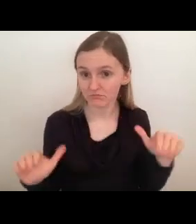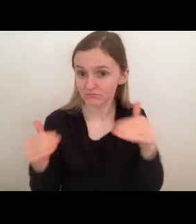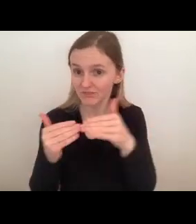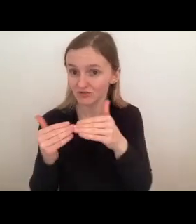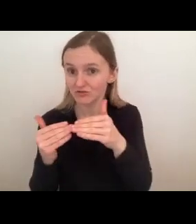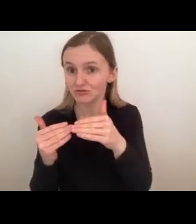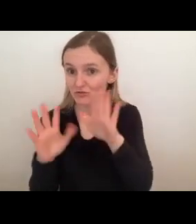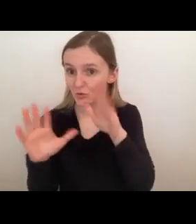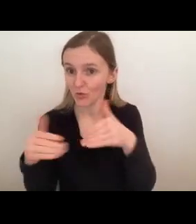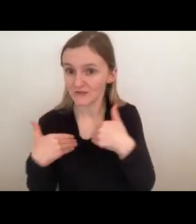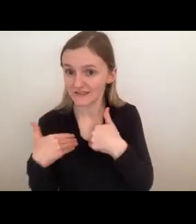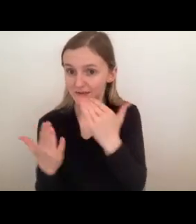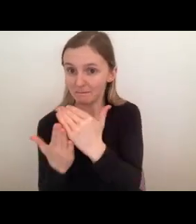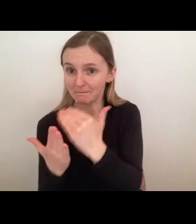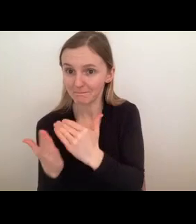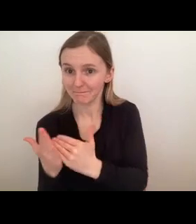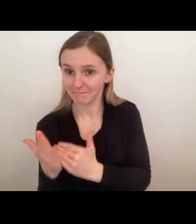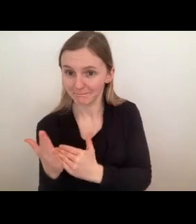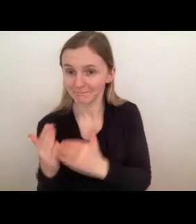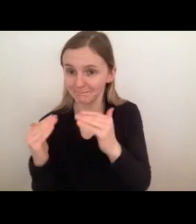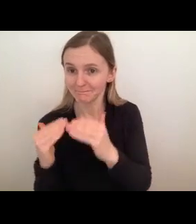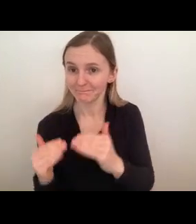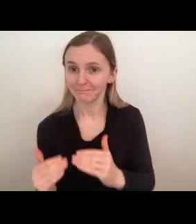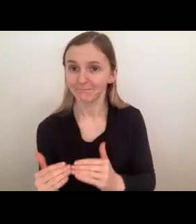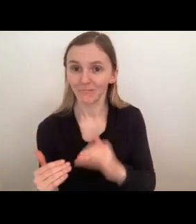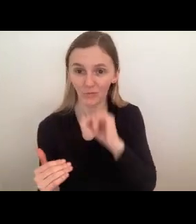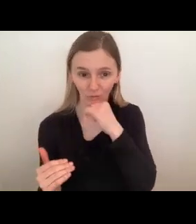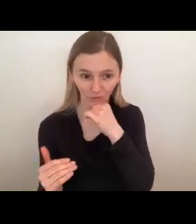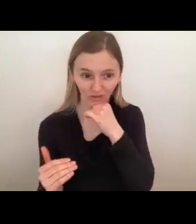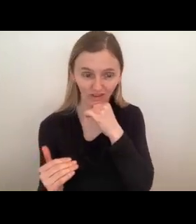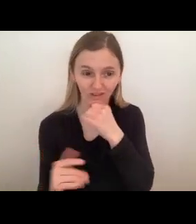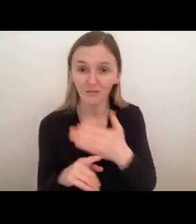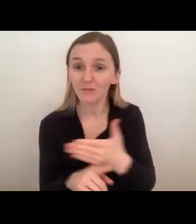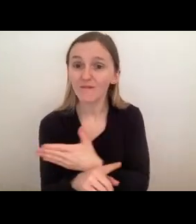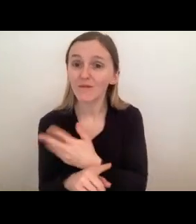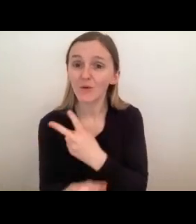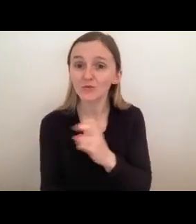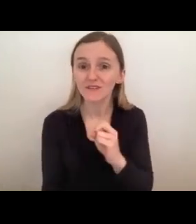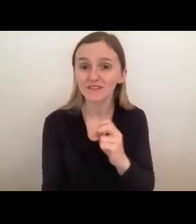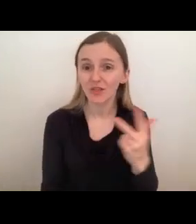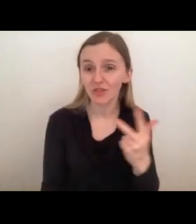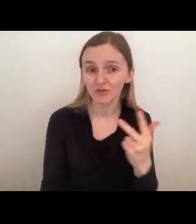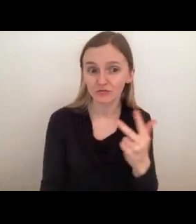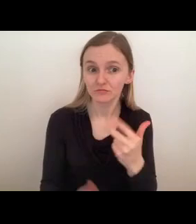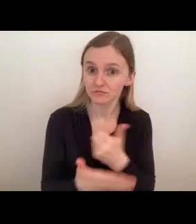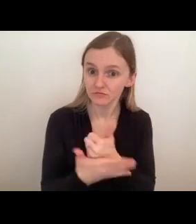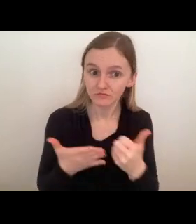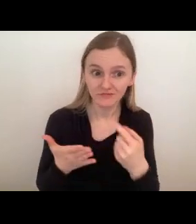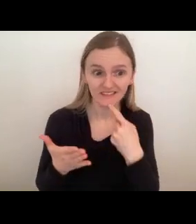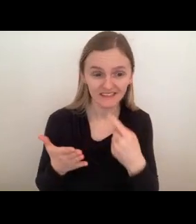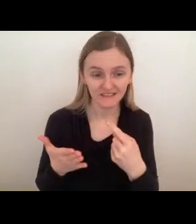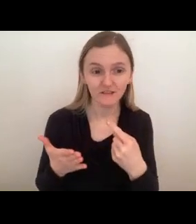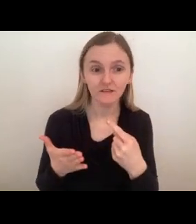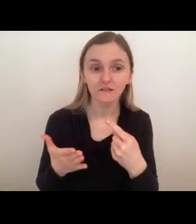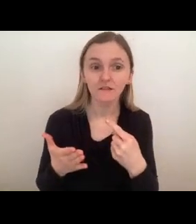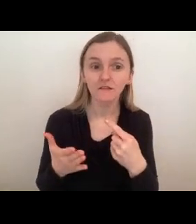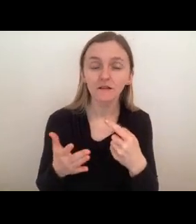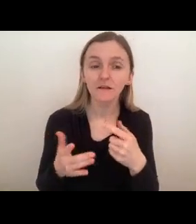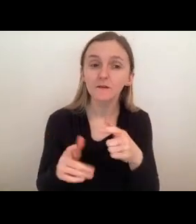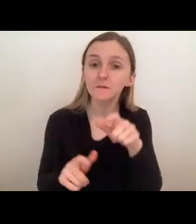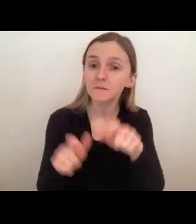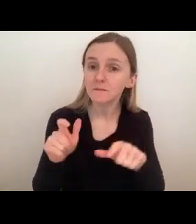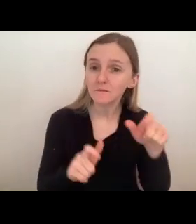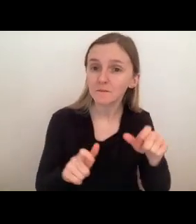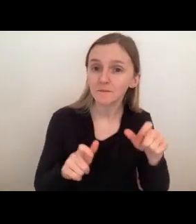for an autism diagnosis. So prior to 2013, it used to be that our young people wouldn't have been able to